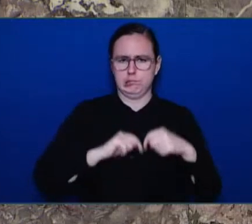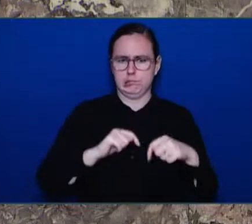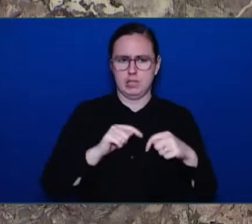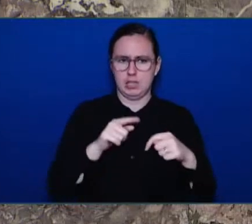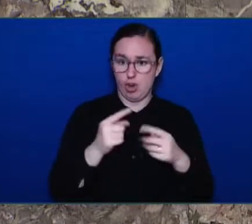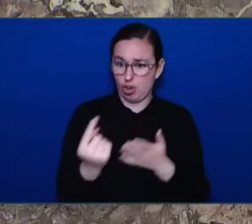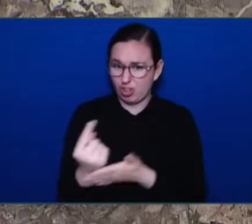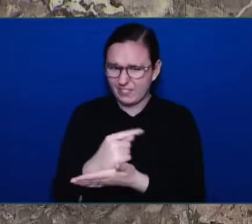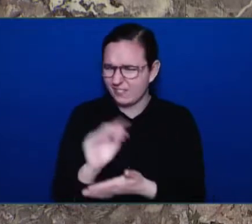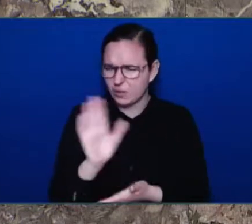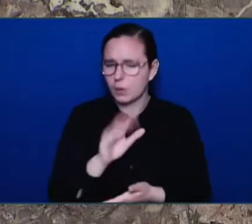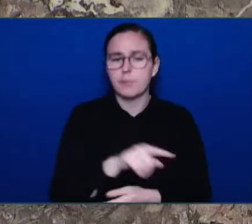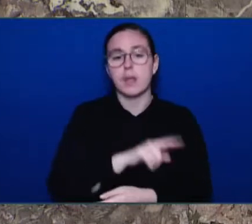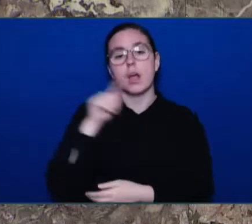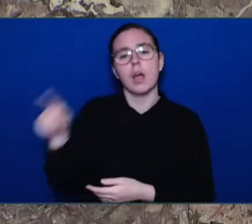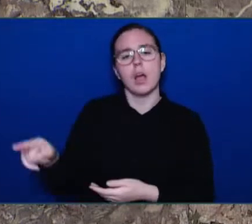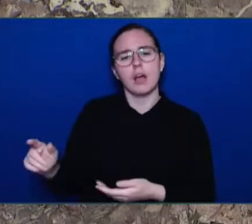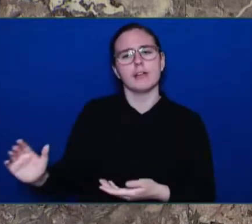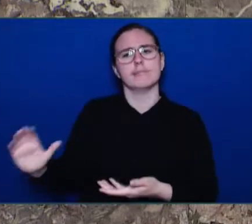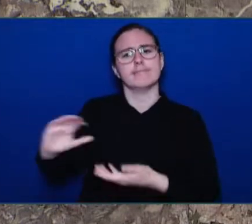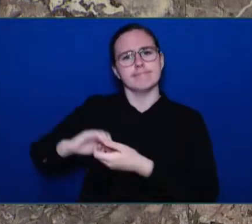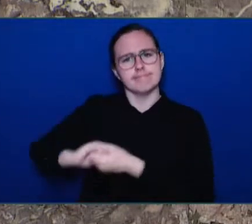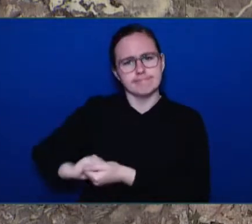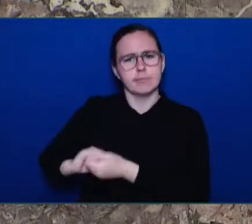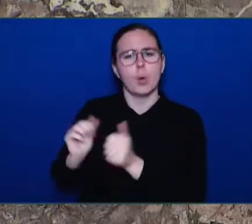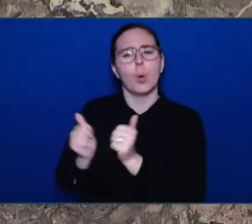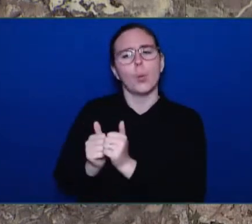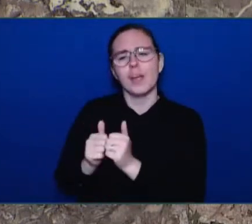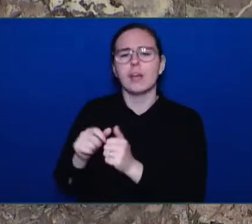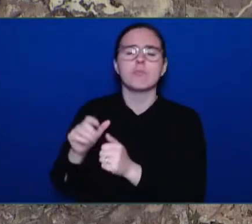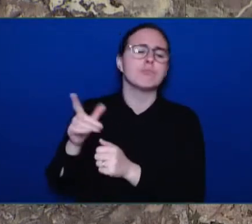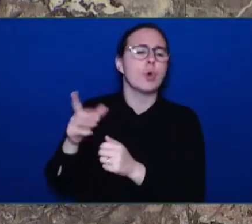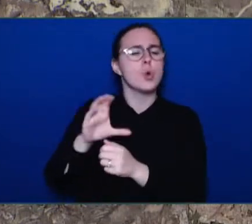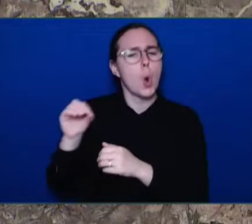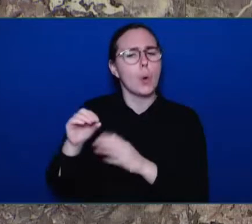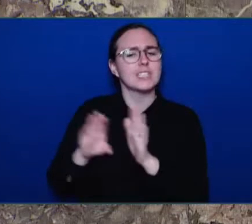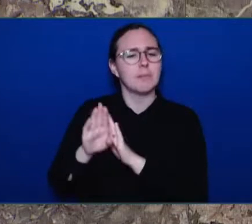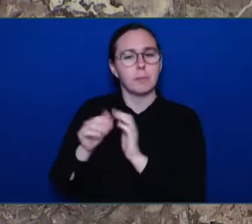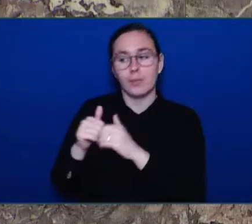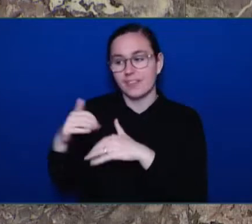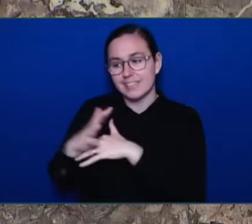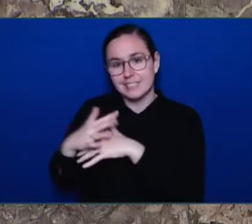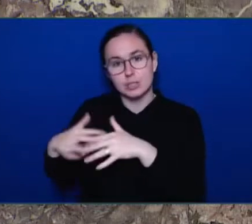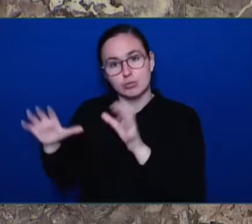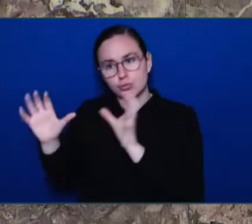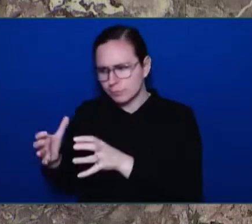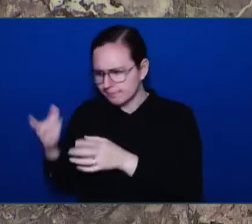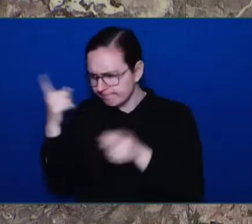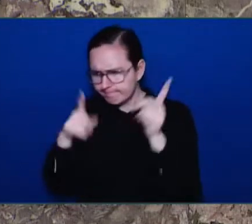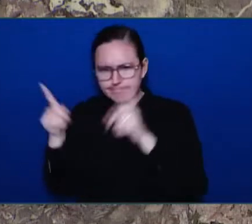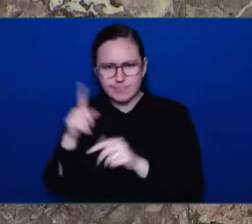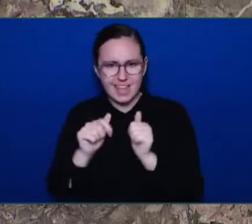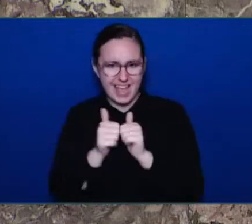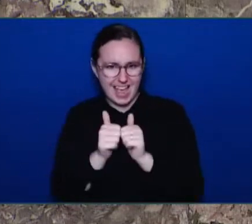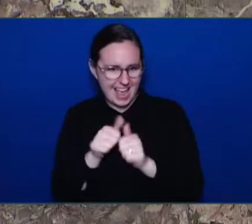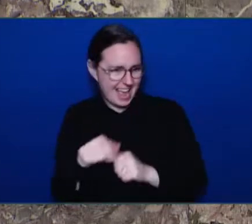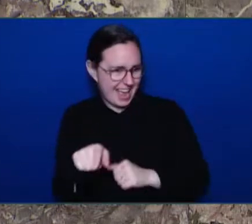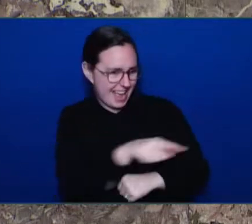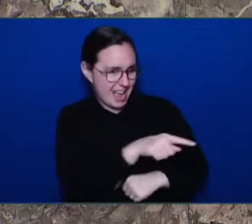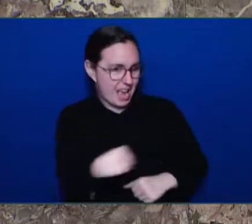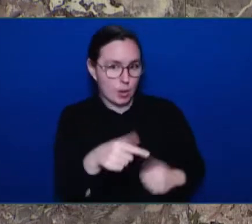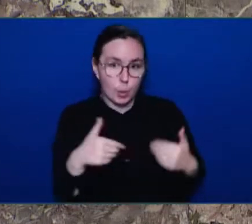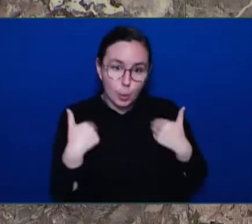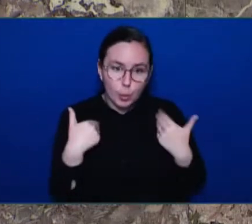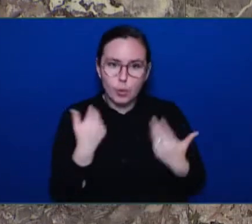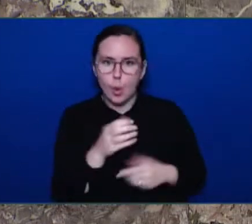to provide young people following an overdose the ways to get connected back to community and connected to the options for